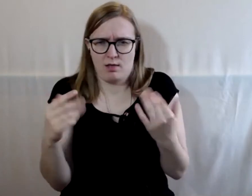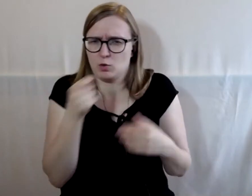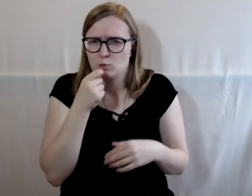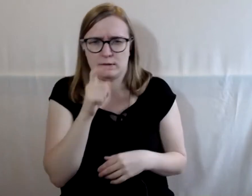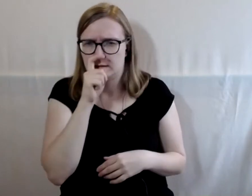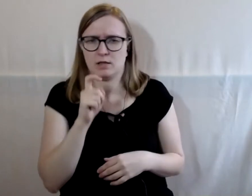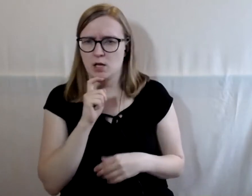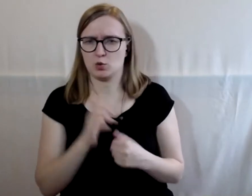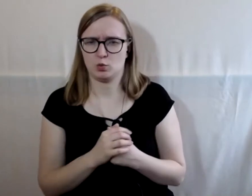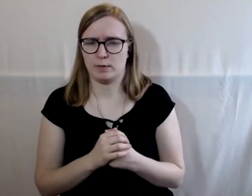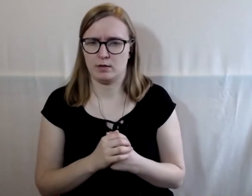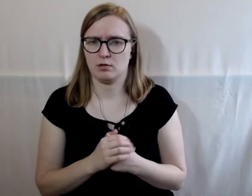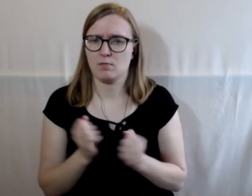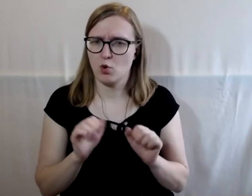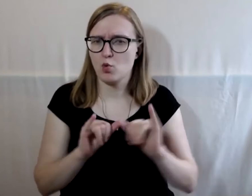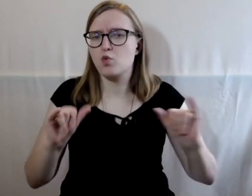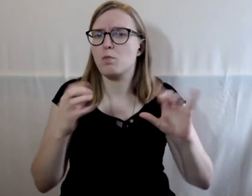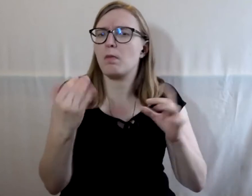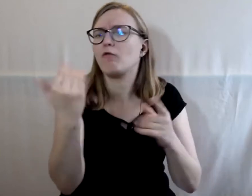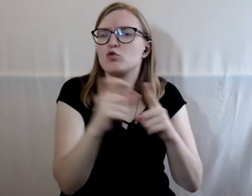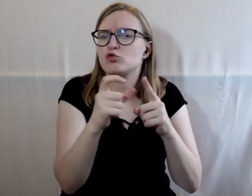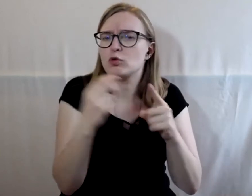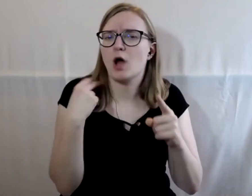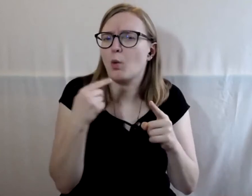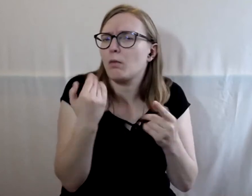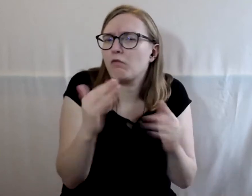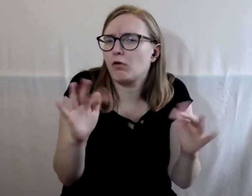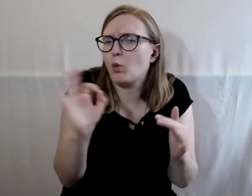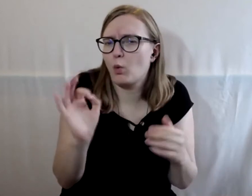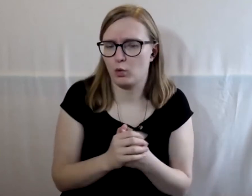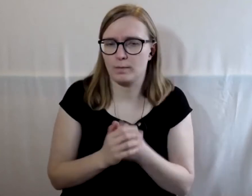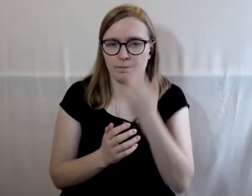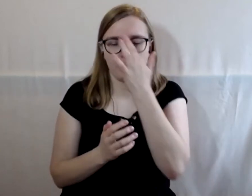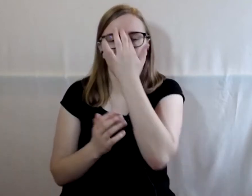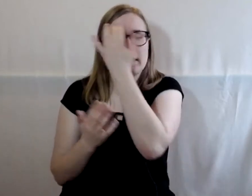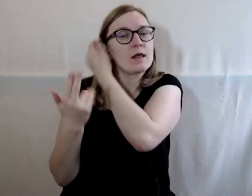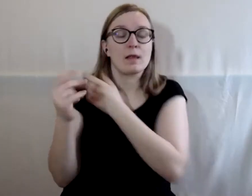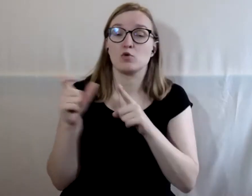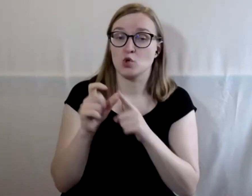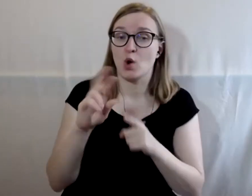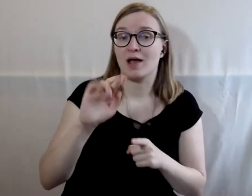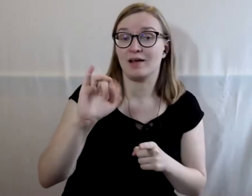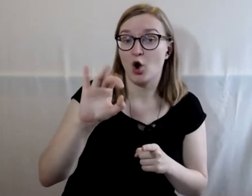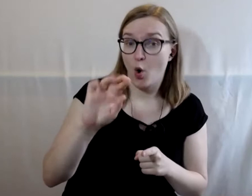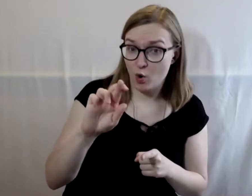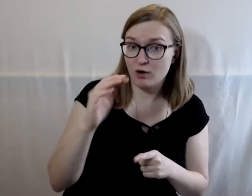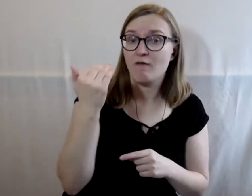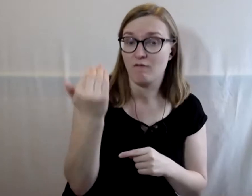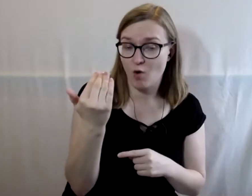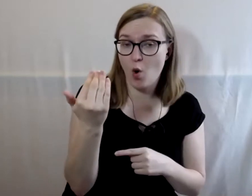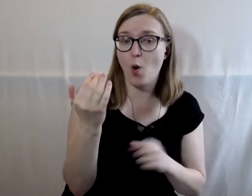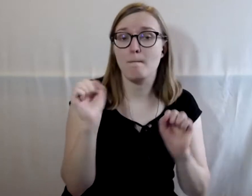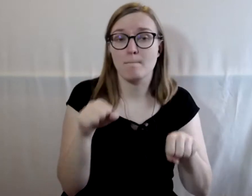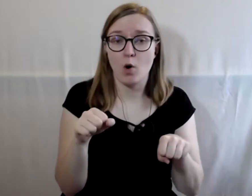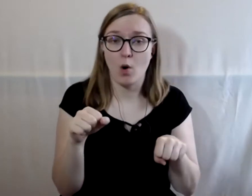slide. So can you just explain these terms? Thank you. Yeah. So rigor can mean, in some contexts, rigor